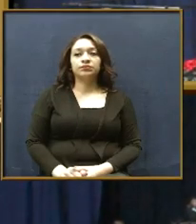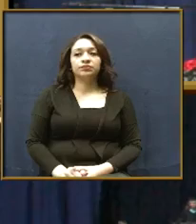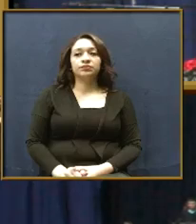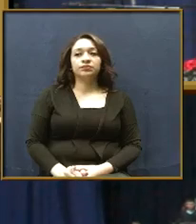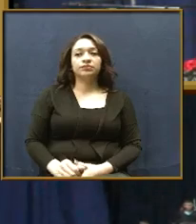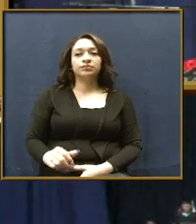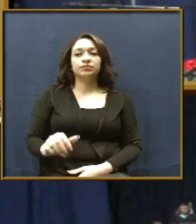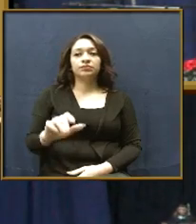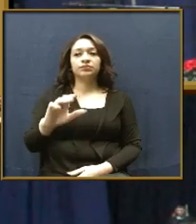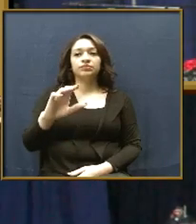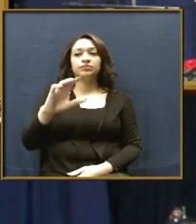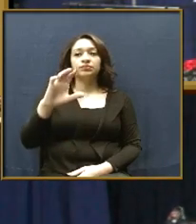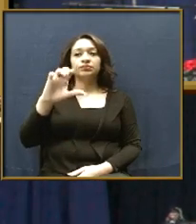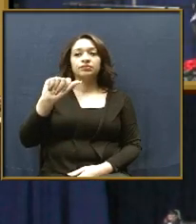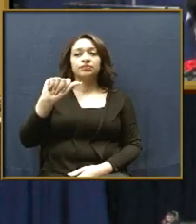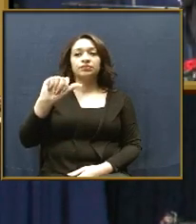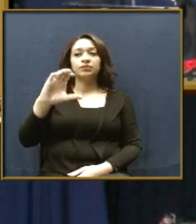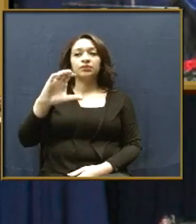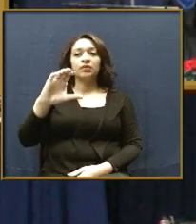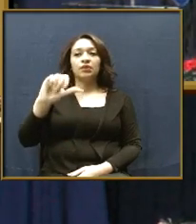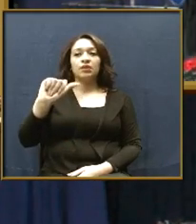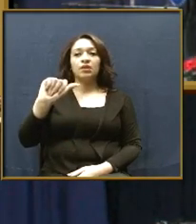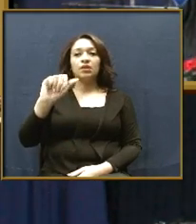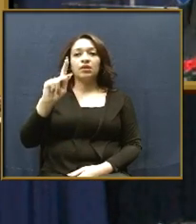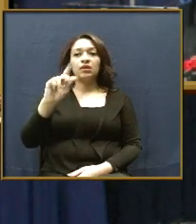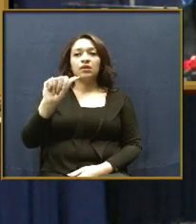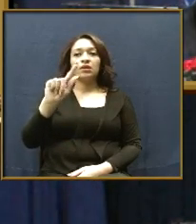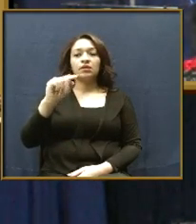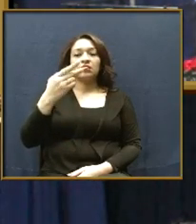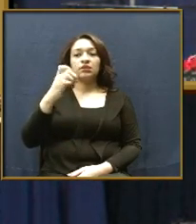Kathleen S. Fulton Phi Kappa Phi.